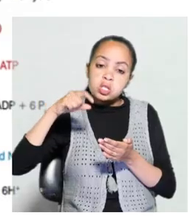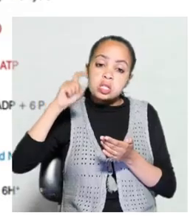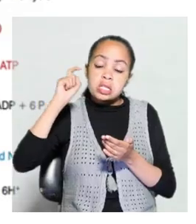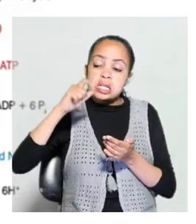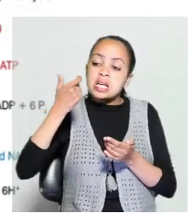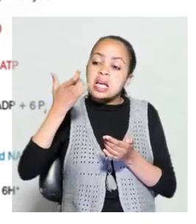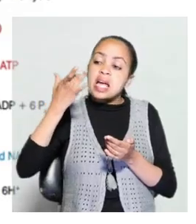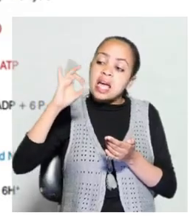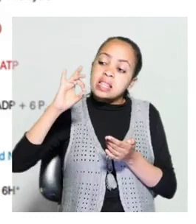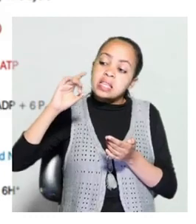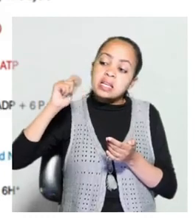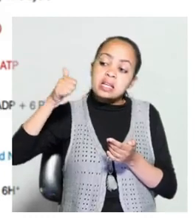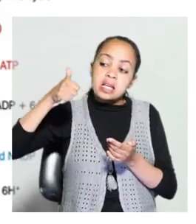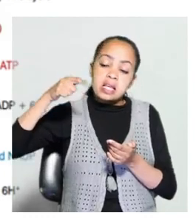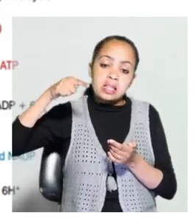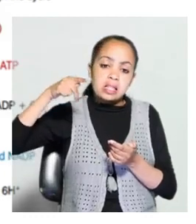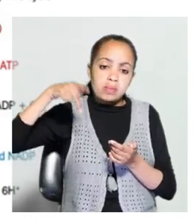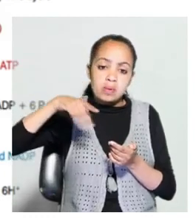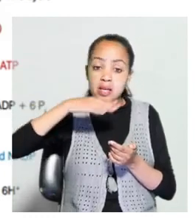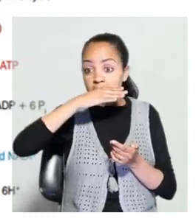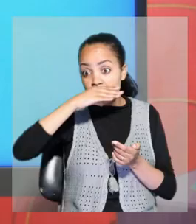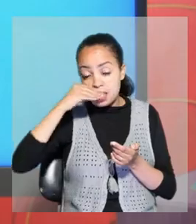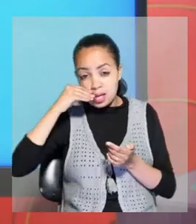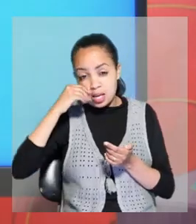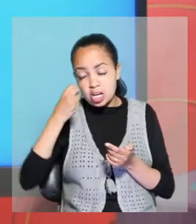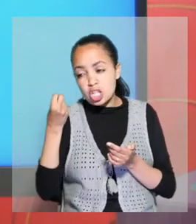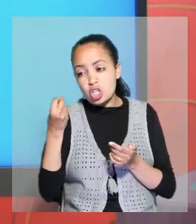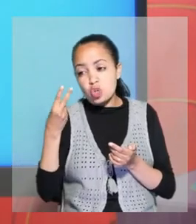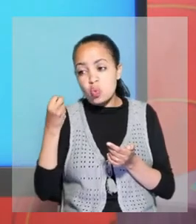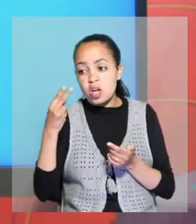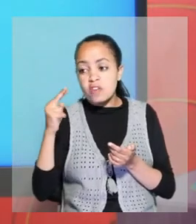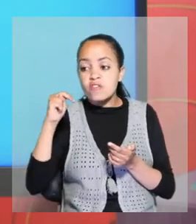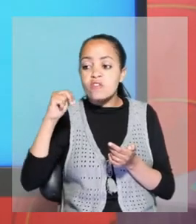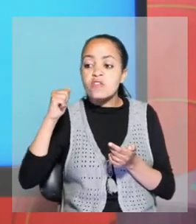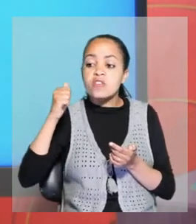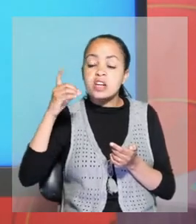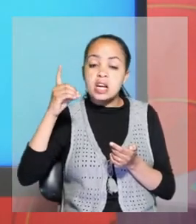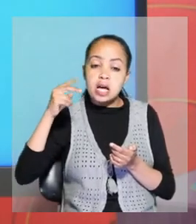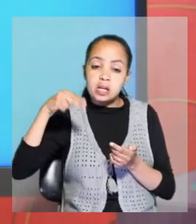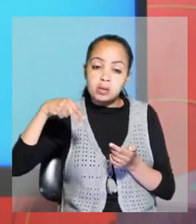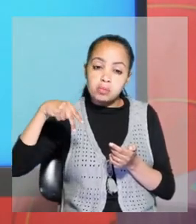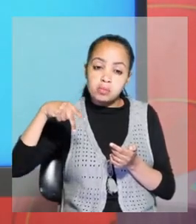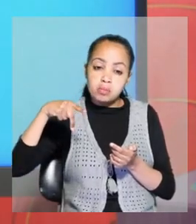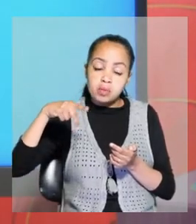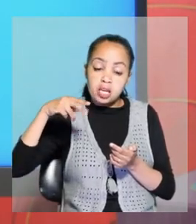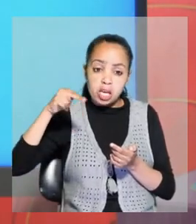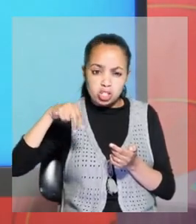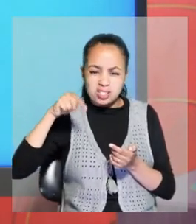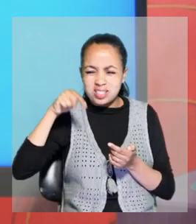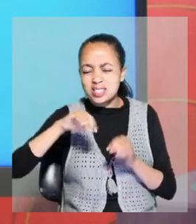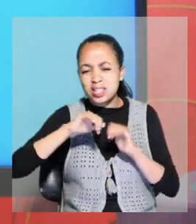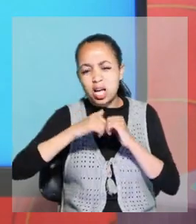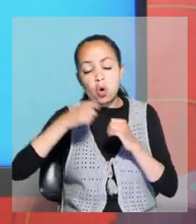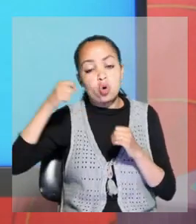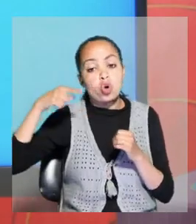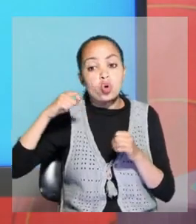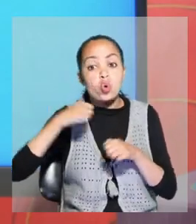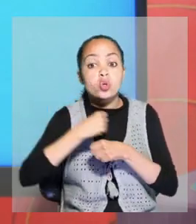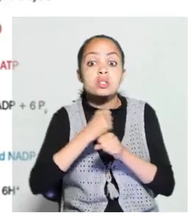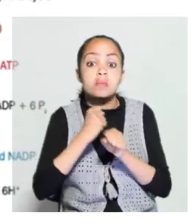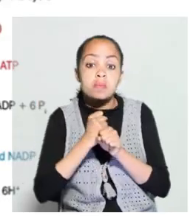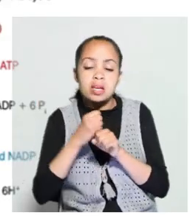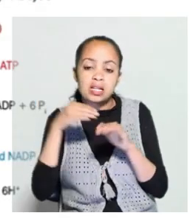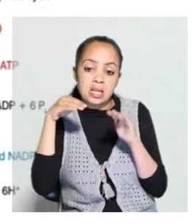18 ATP molecule and again 12 NADPH molecule. This is how glucose can be